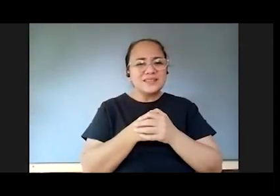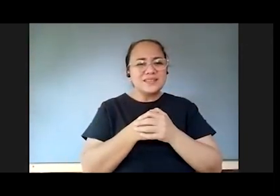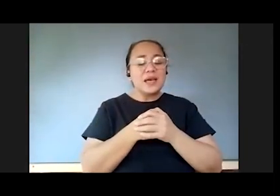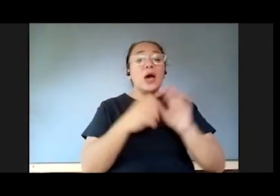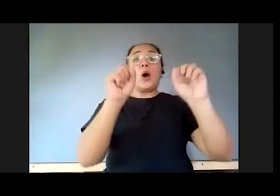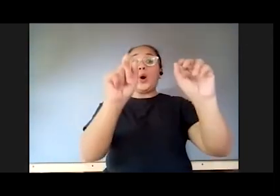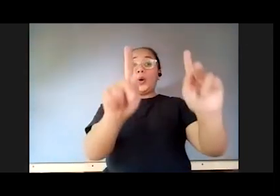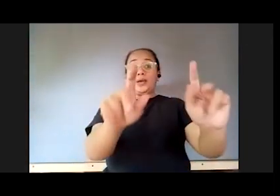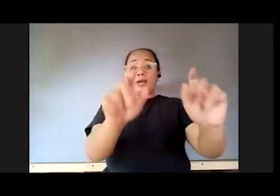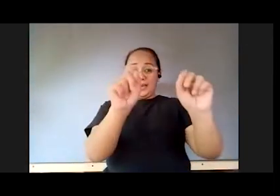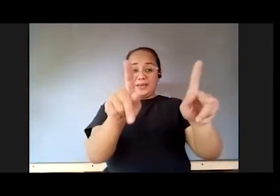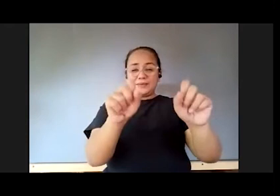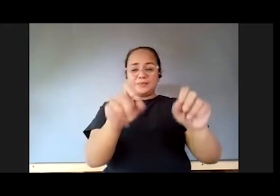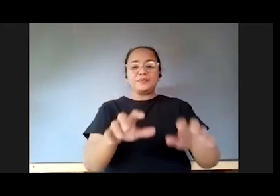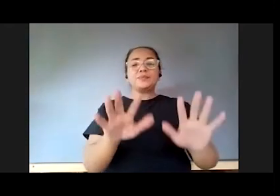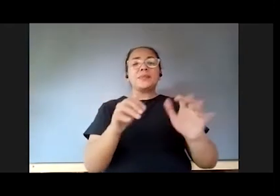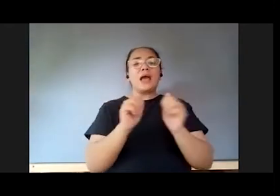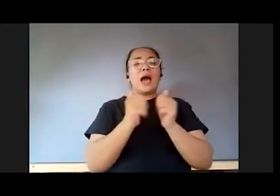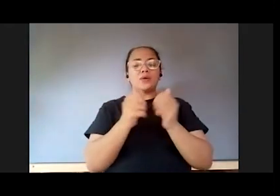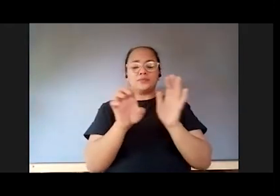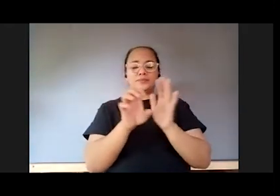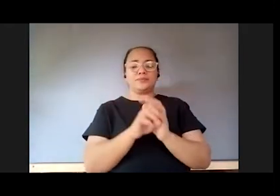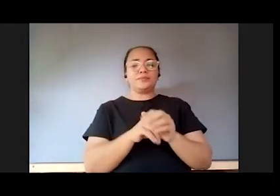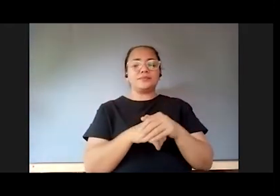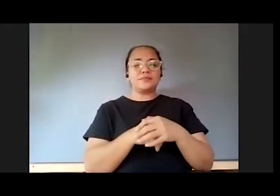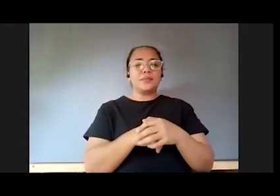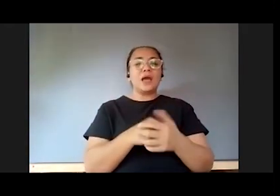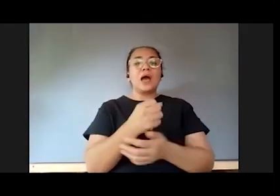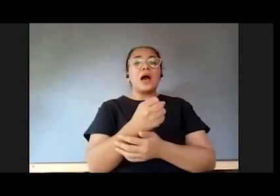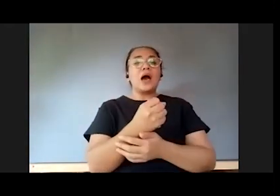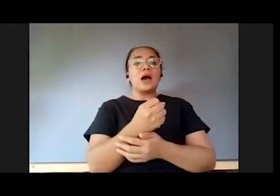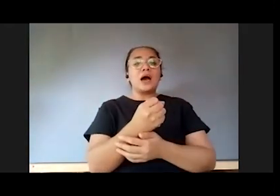how would you say how many is an object?